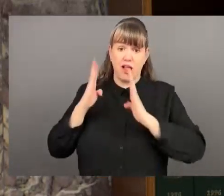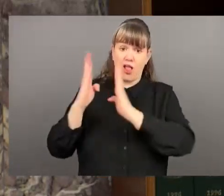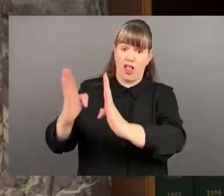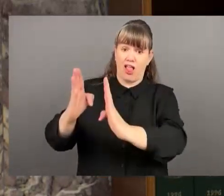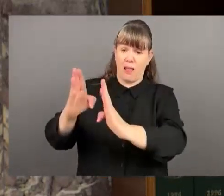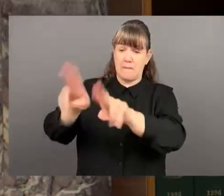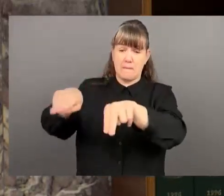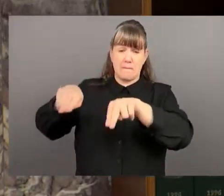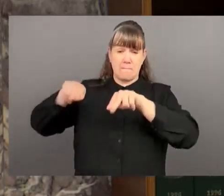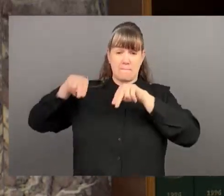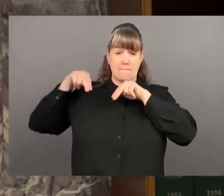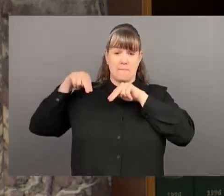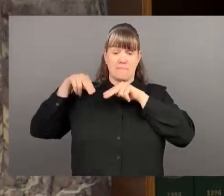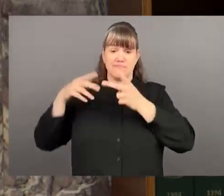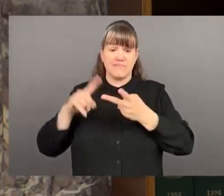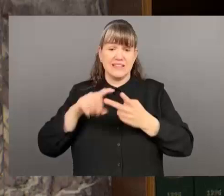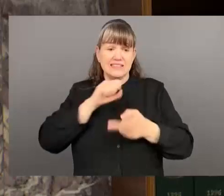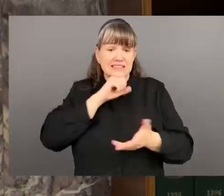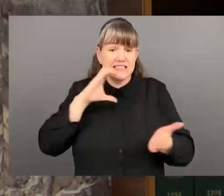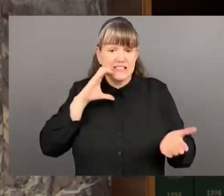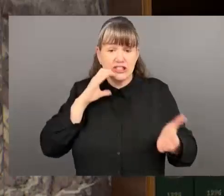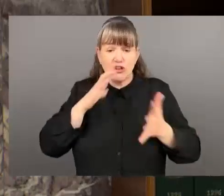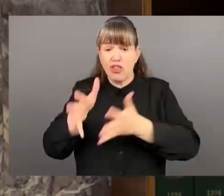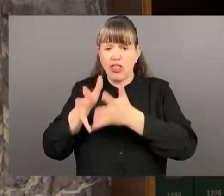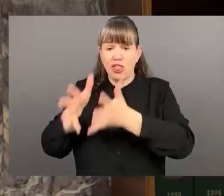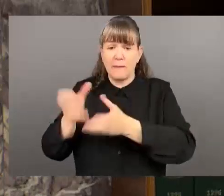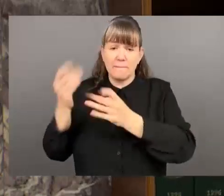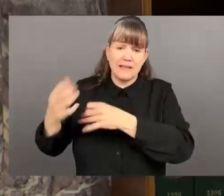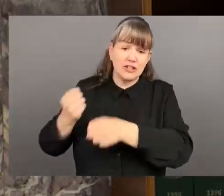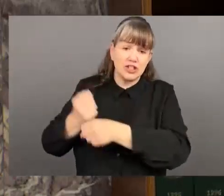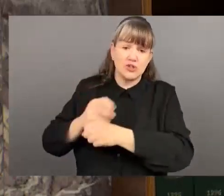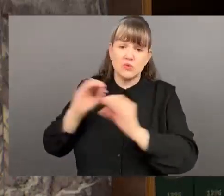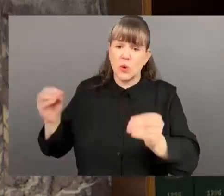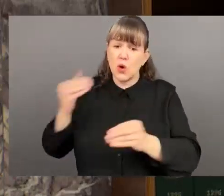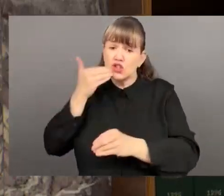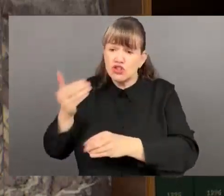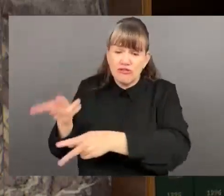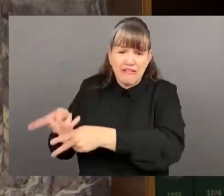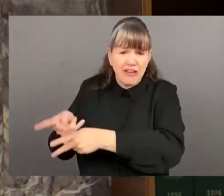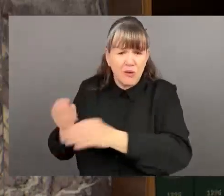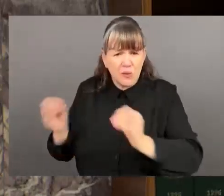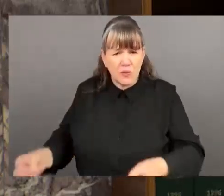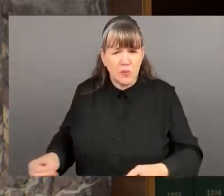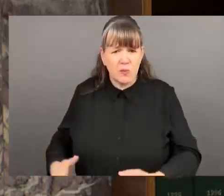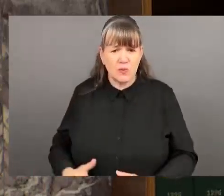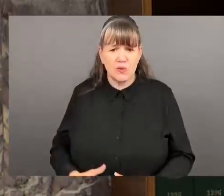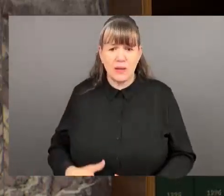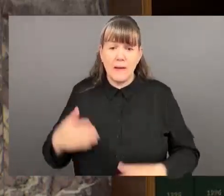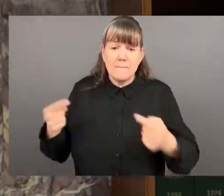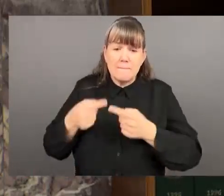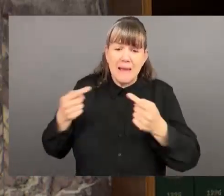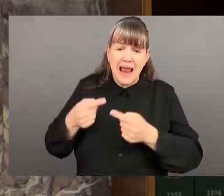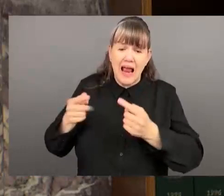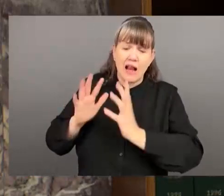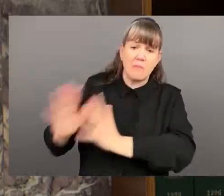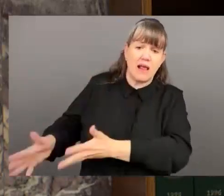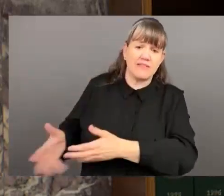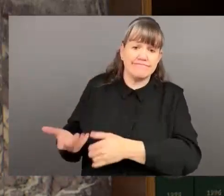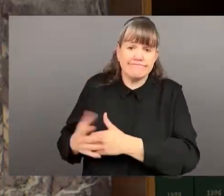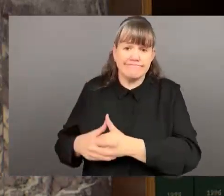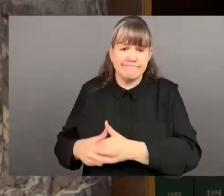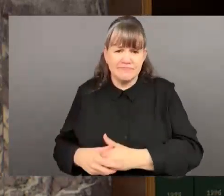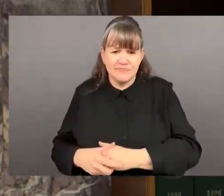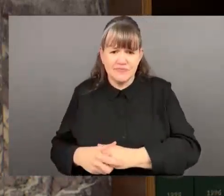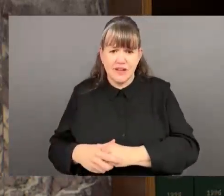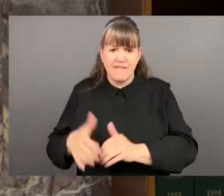care, the pain, abandonment, and preventable deaths that we're seeing across British Columbia, will the Premier admit that this isn't isolated,